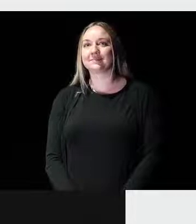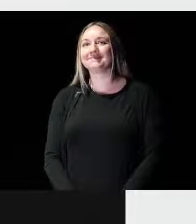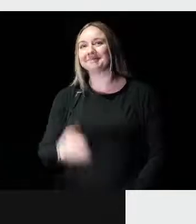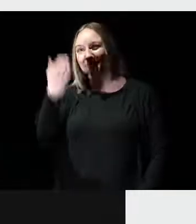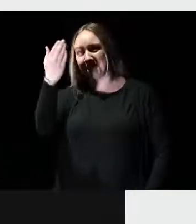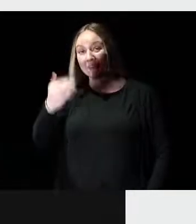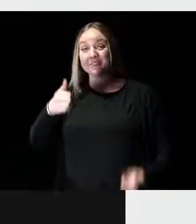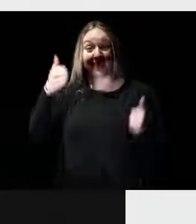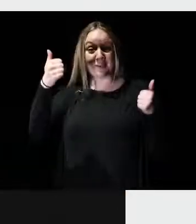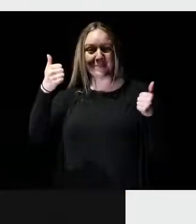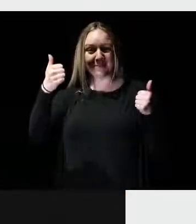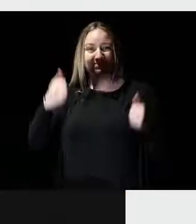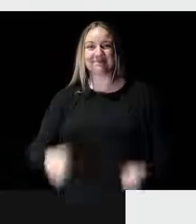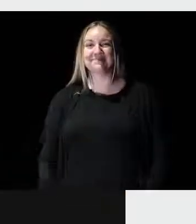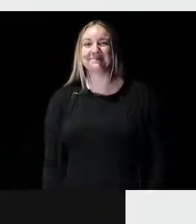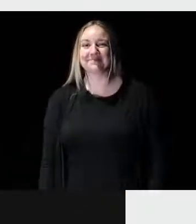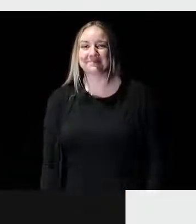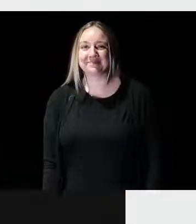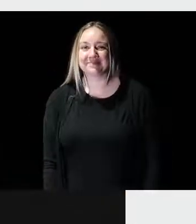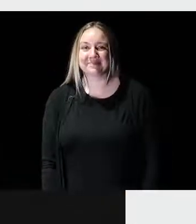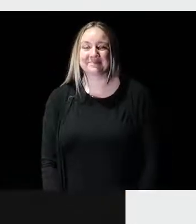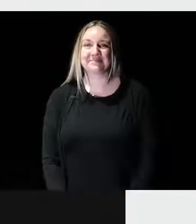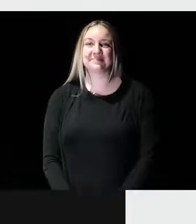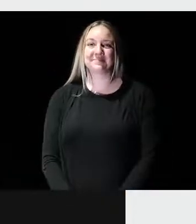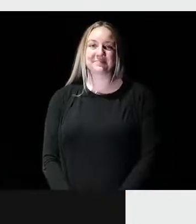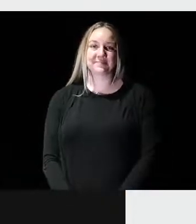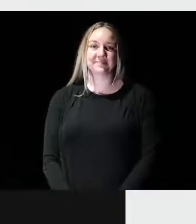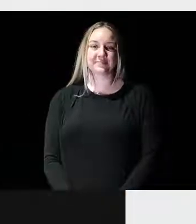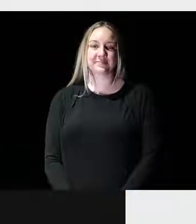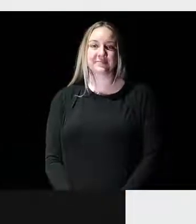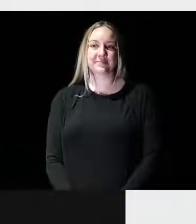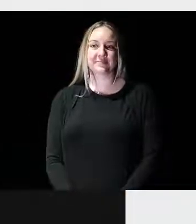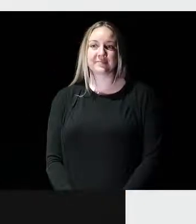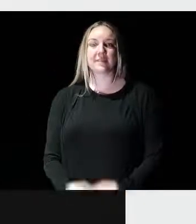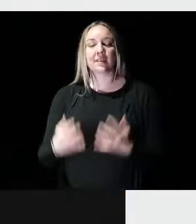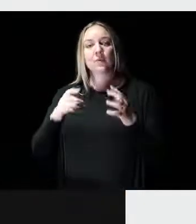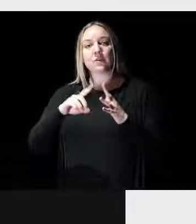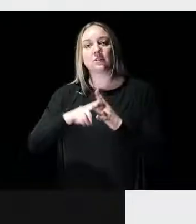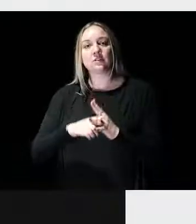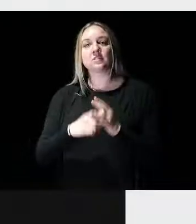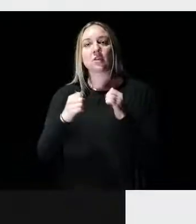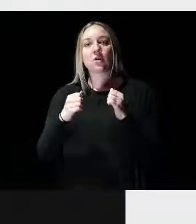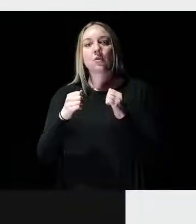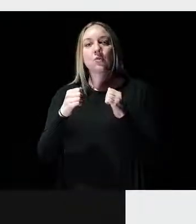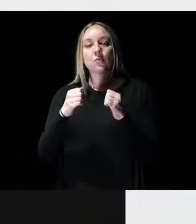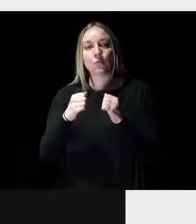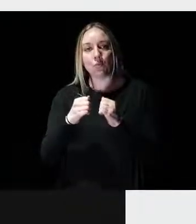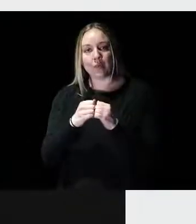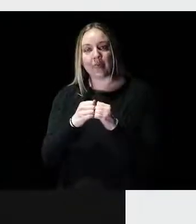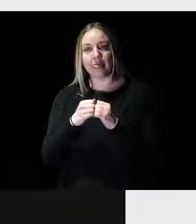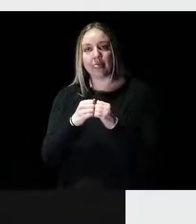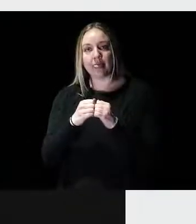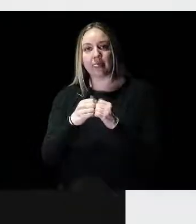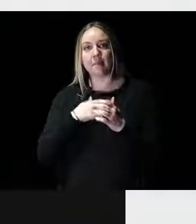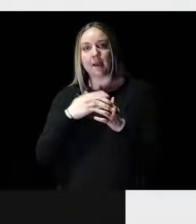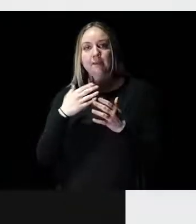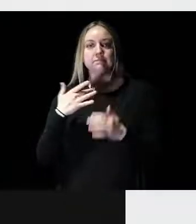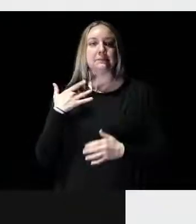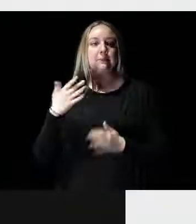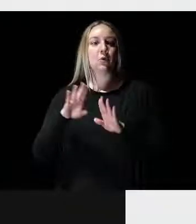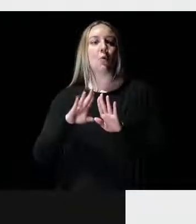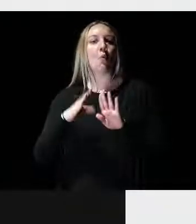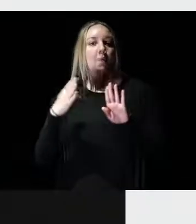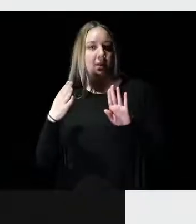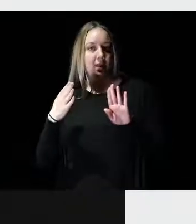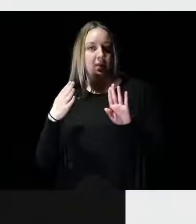And there's a thumbs up. Well, I'm going to start with a refrain that I've offered a few times today, which is that